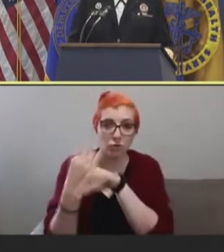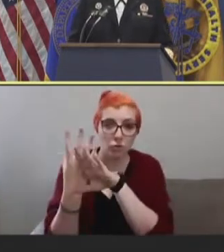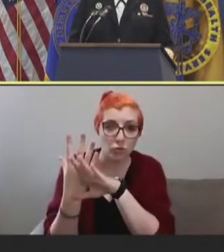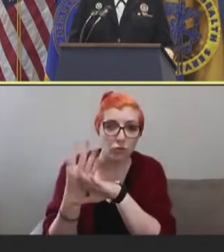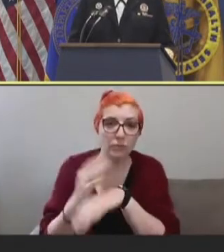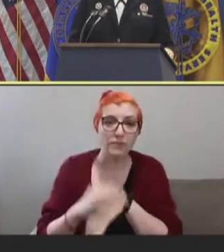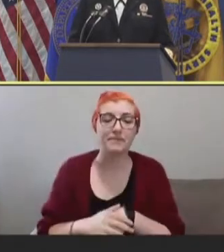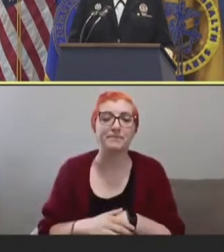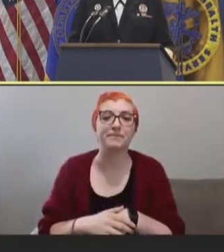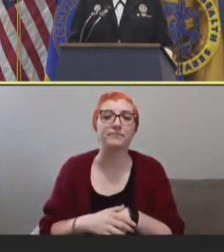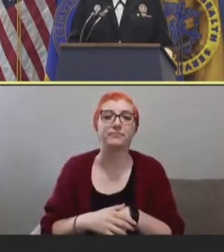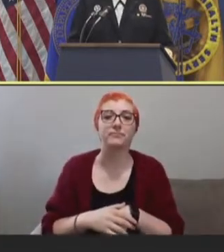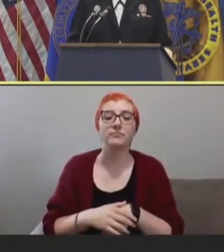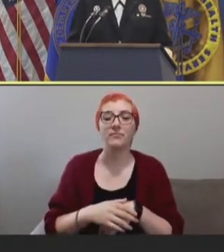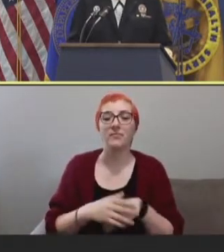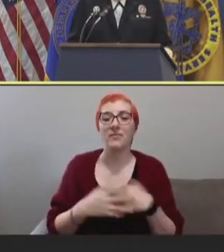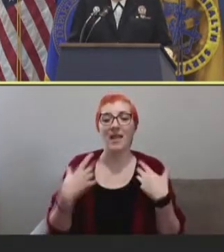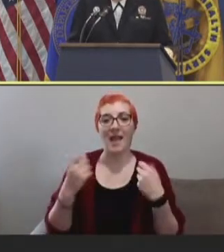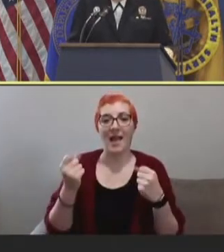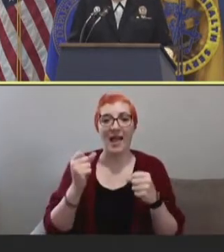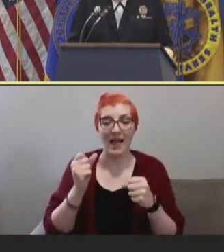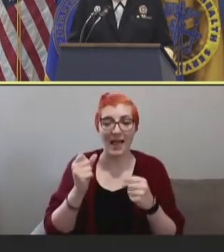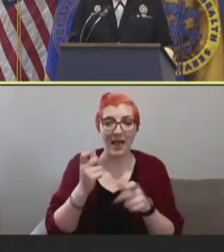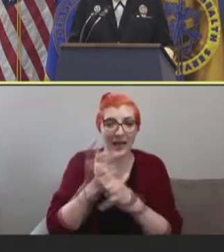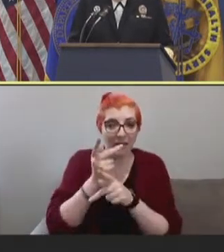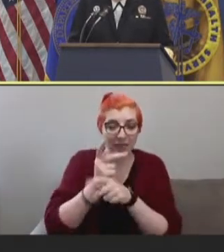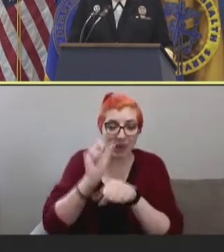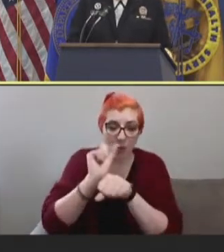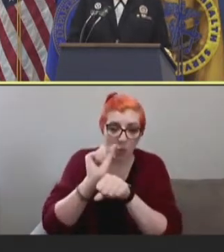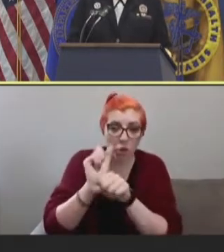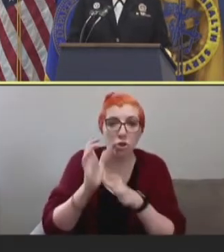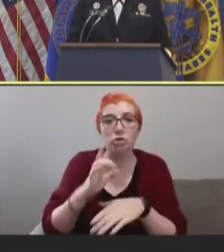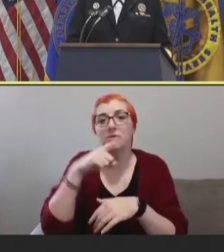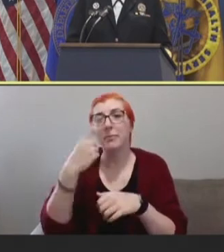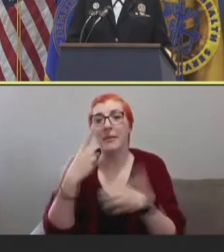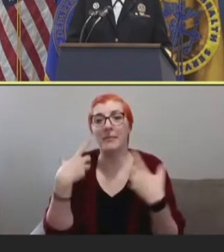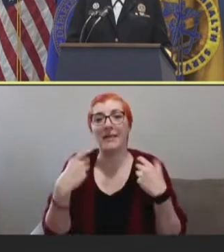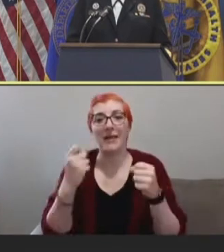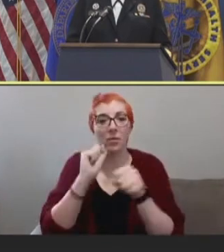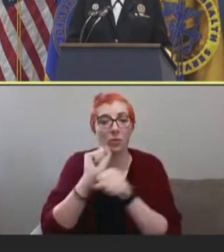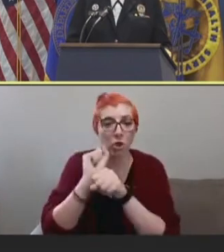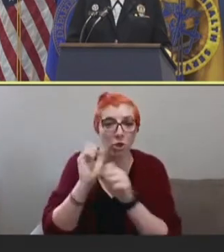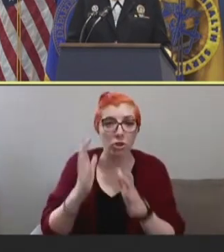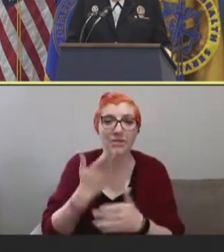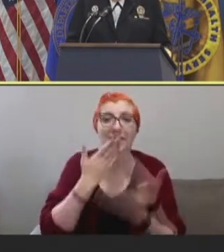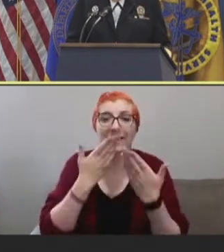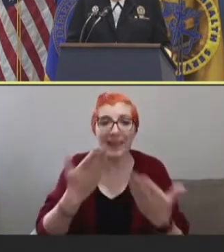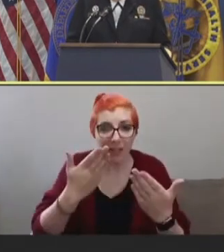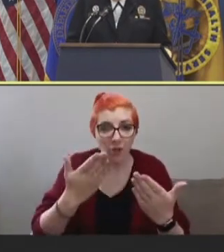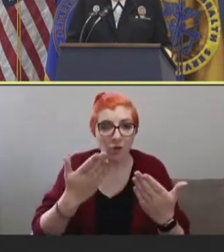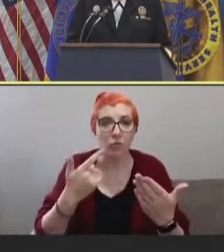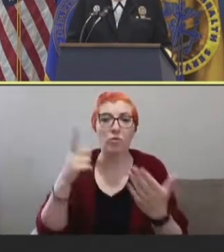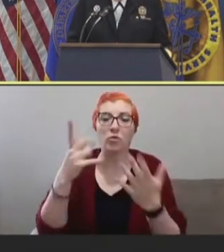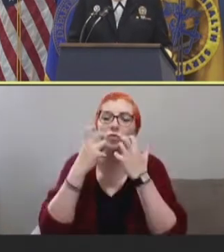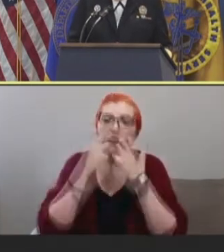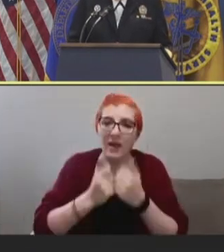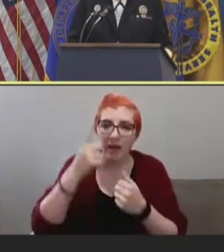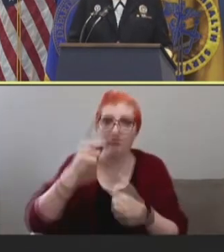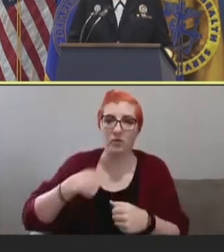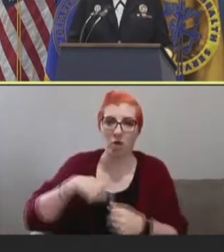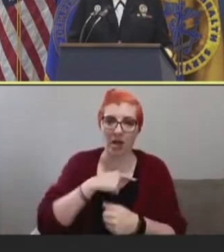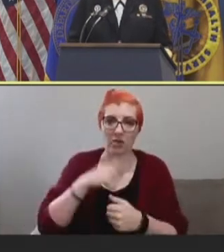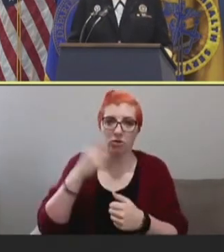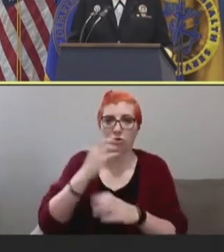that are healthcare workers, public health workers, thank you. You care for us, you protect us,